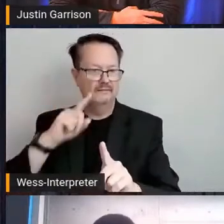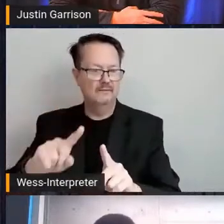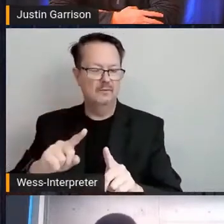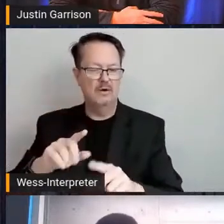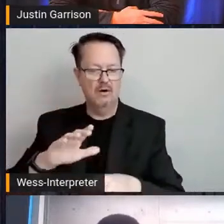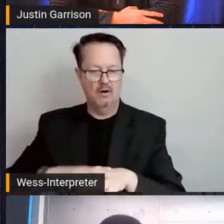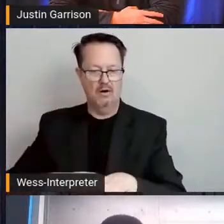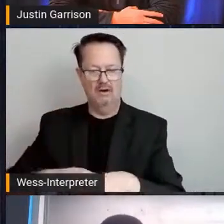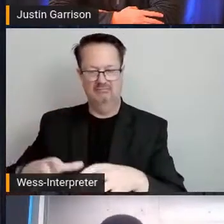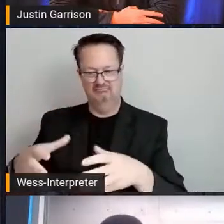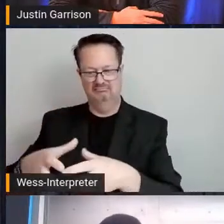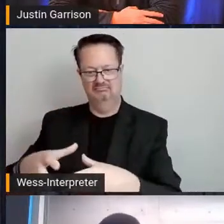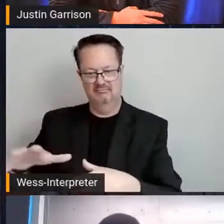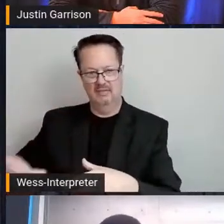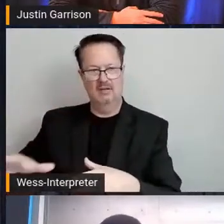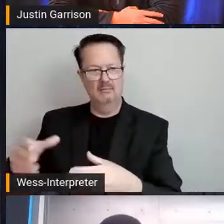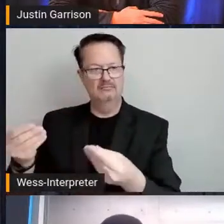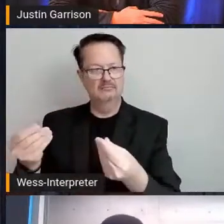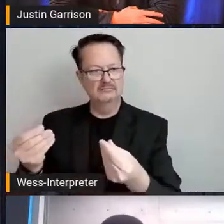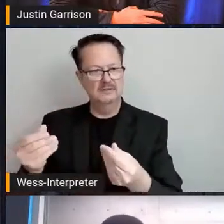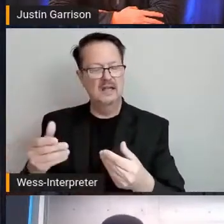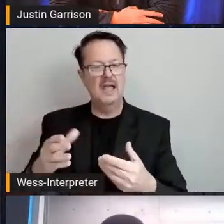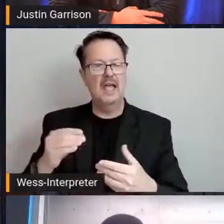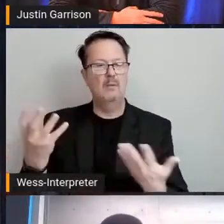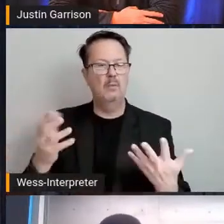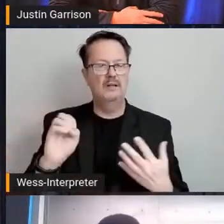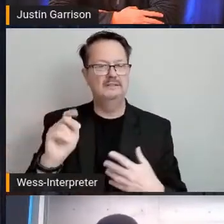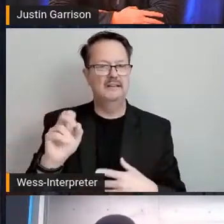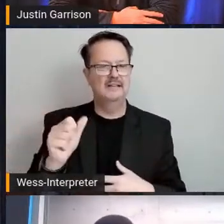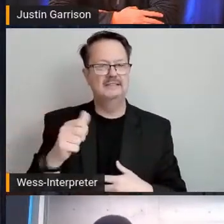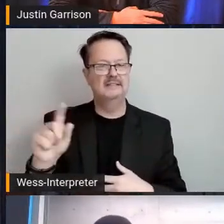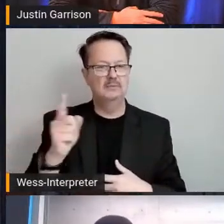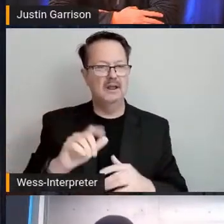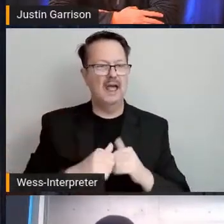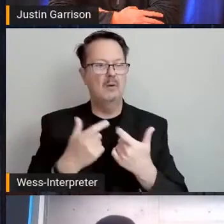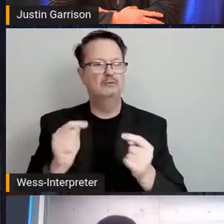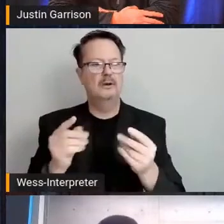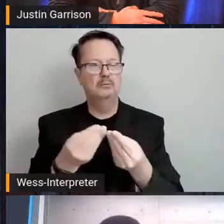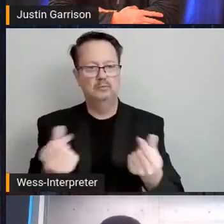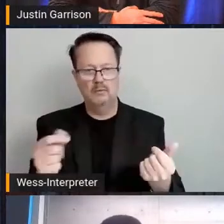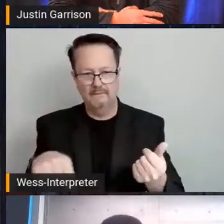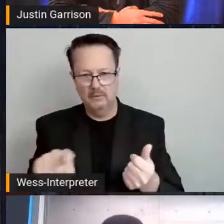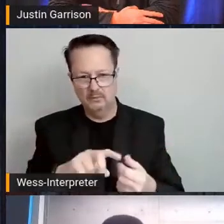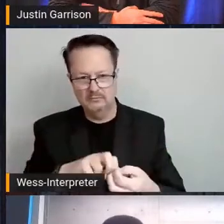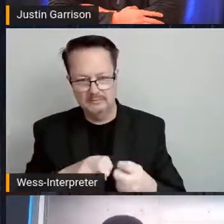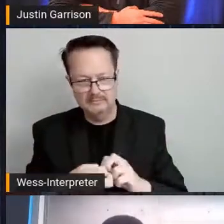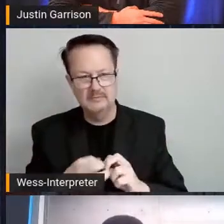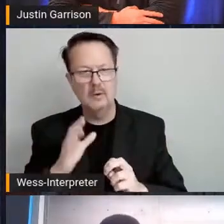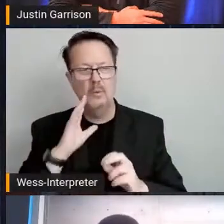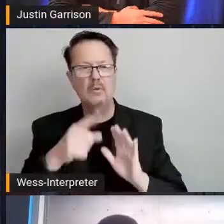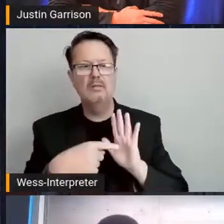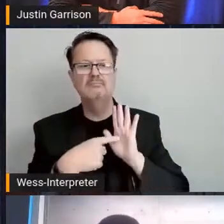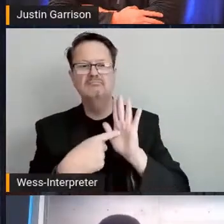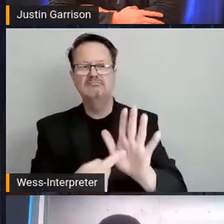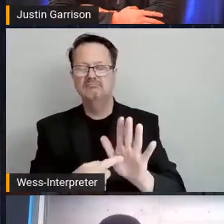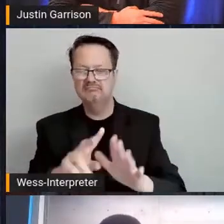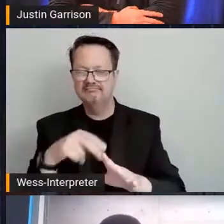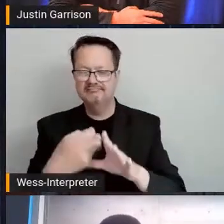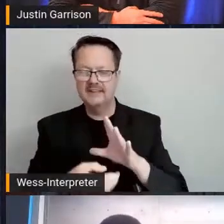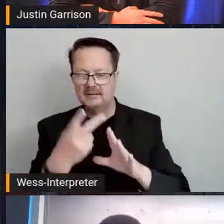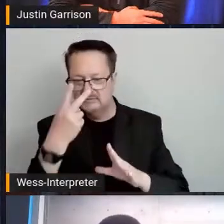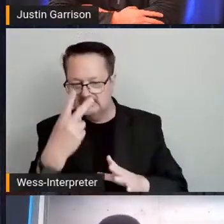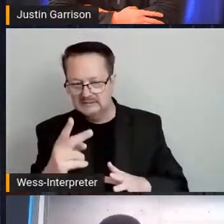premises, and what is EKS Anywhere and how are we trying to solve some of those pain points. We then jump into a demo. So Vignesh has